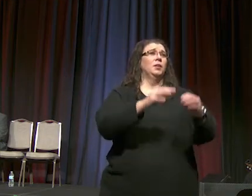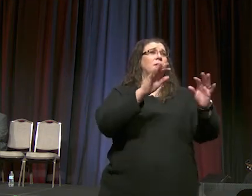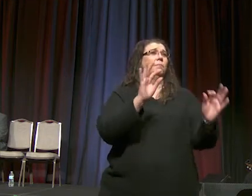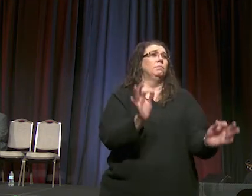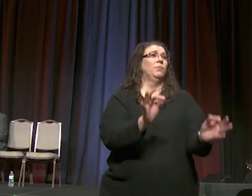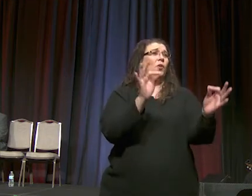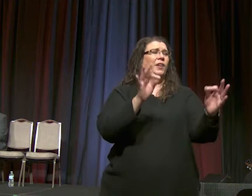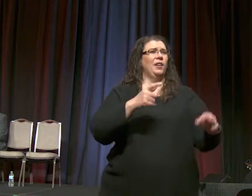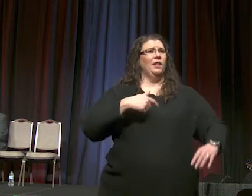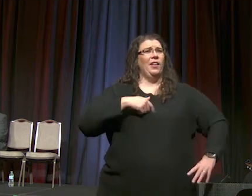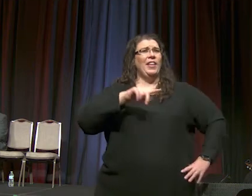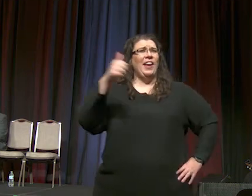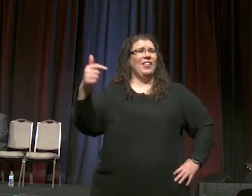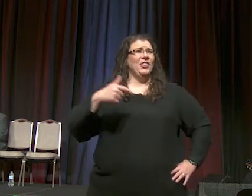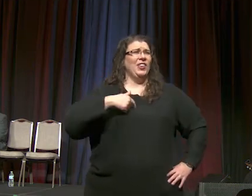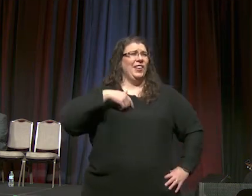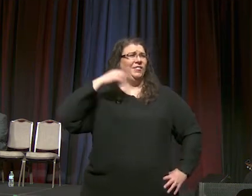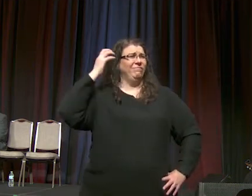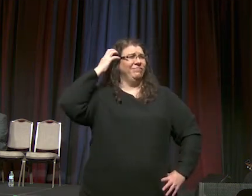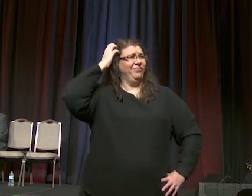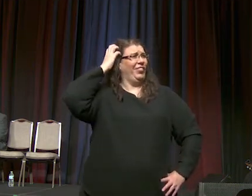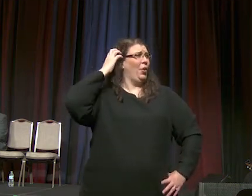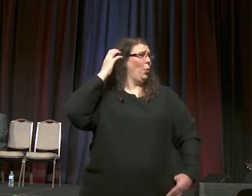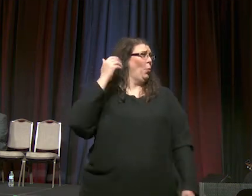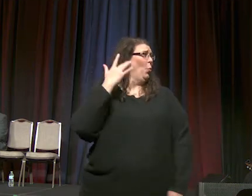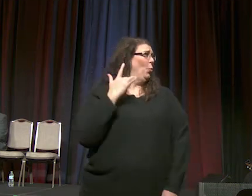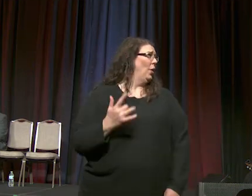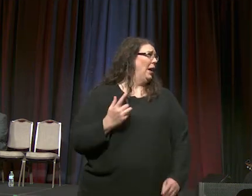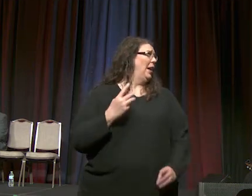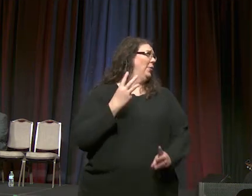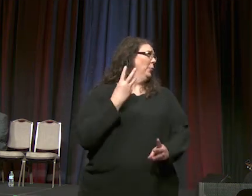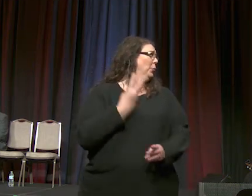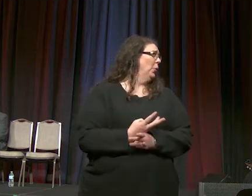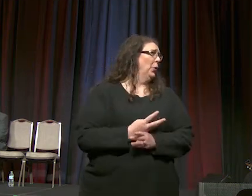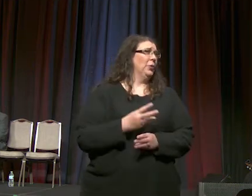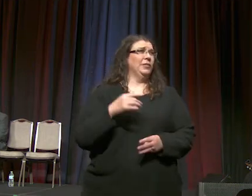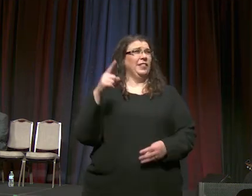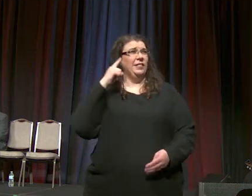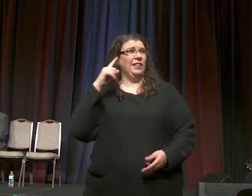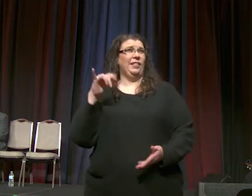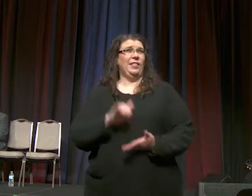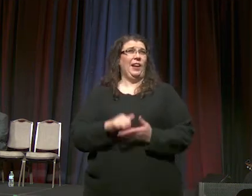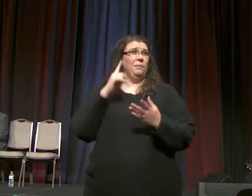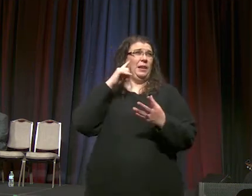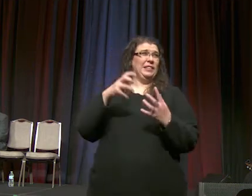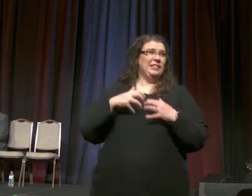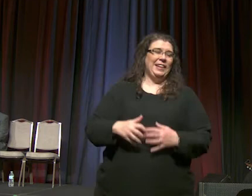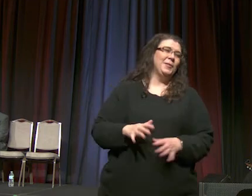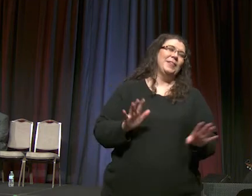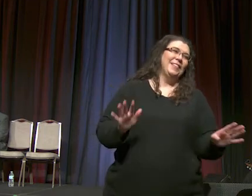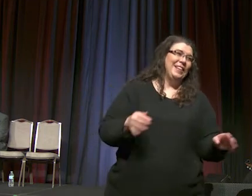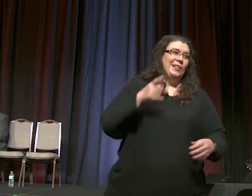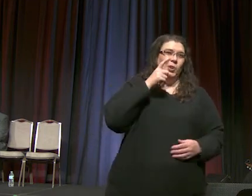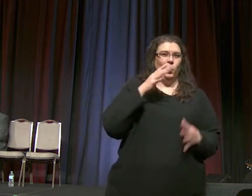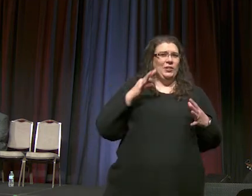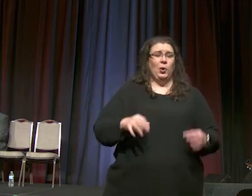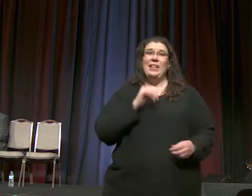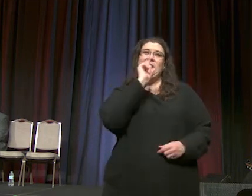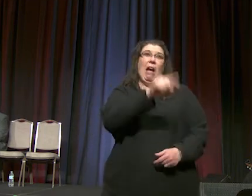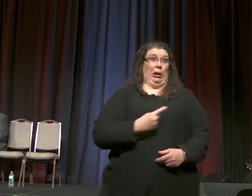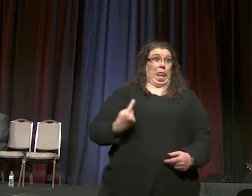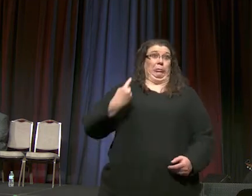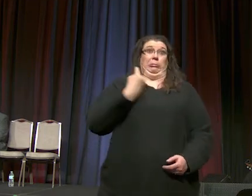in other ways about why we do what we do. But that is who determines. It's not just one